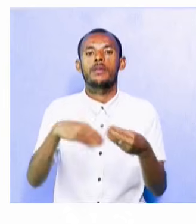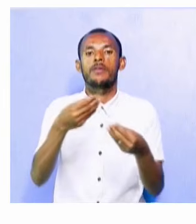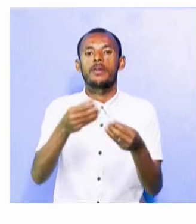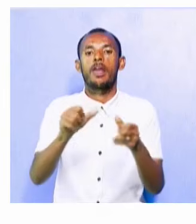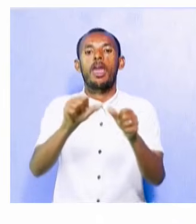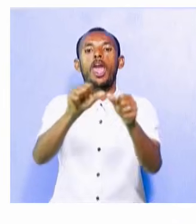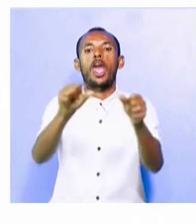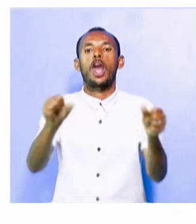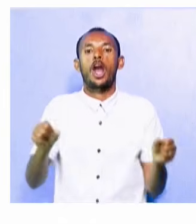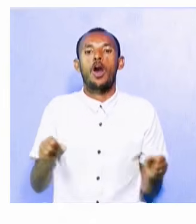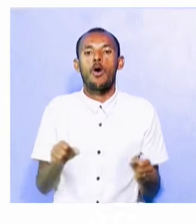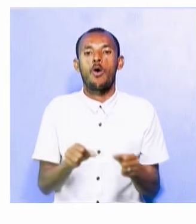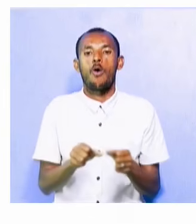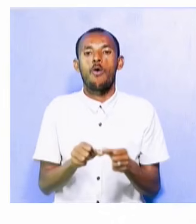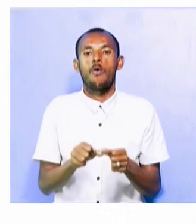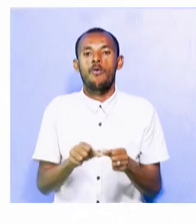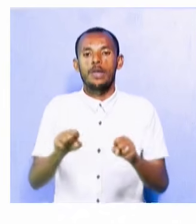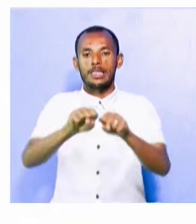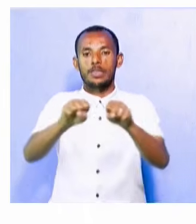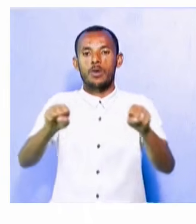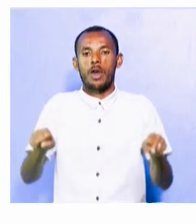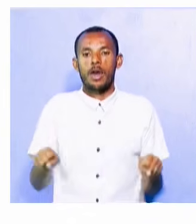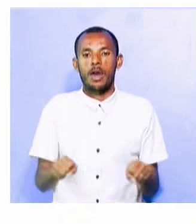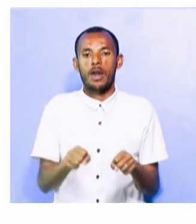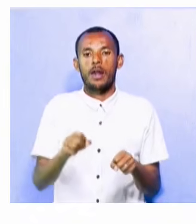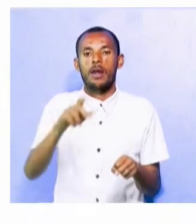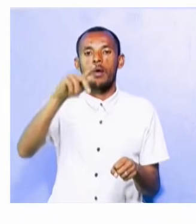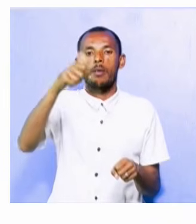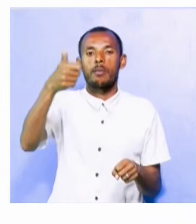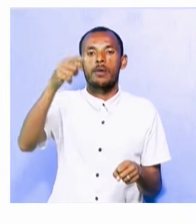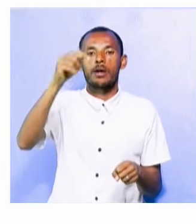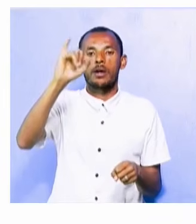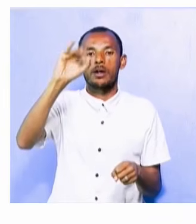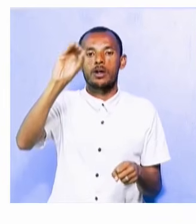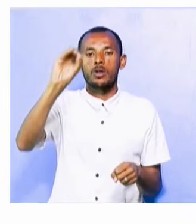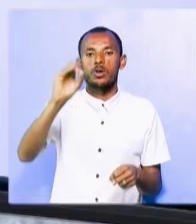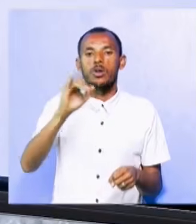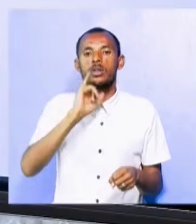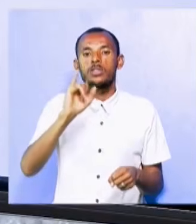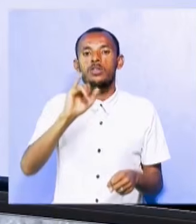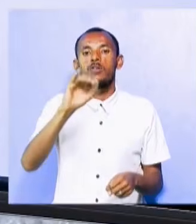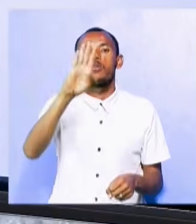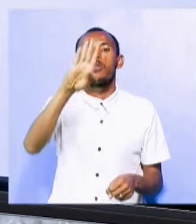the area of the square patio is 400 square meter.